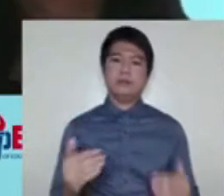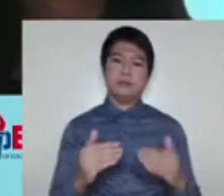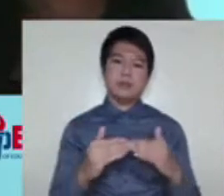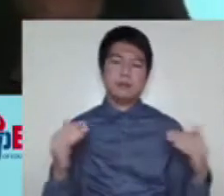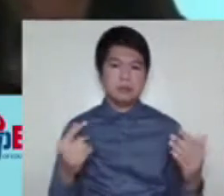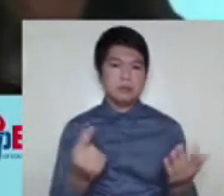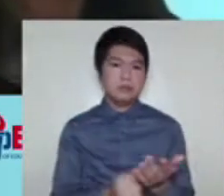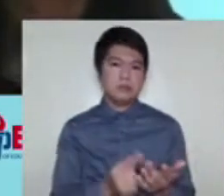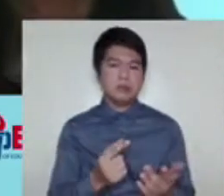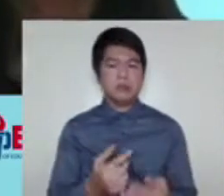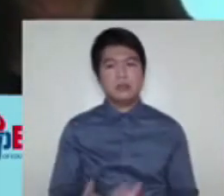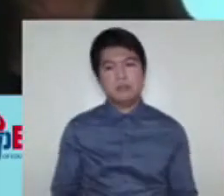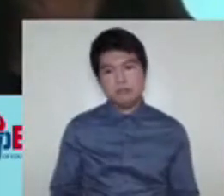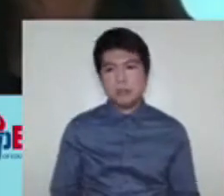those.